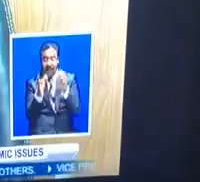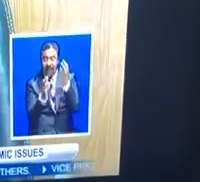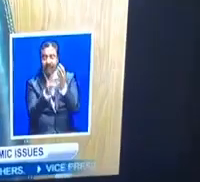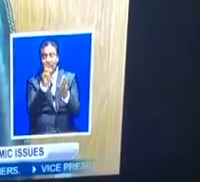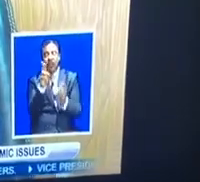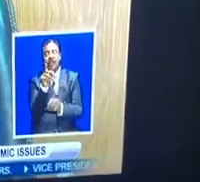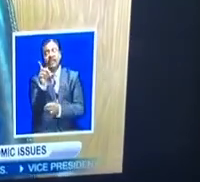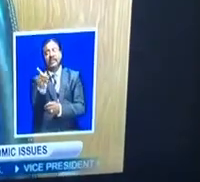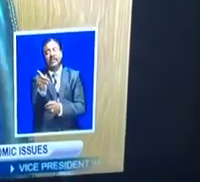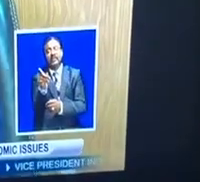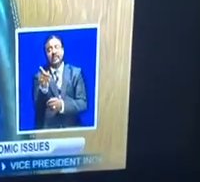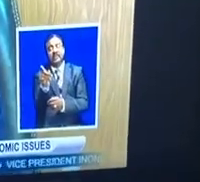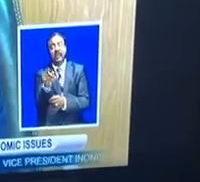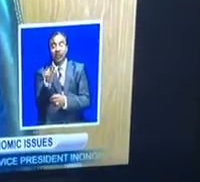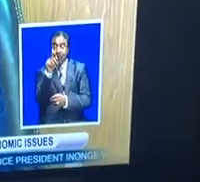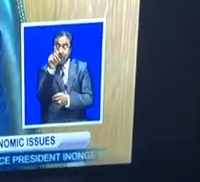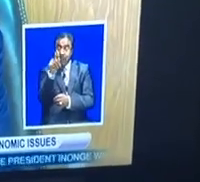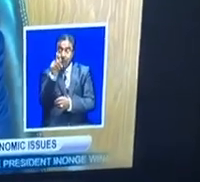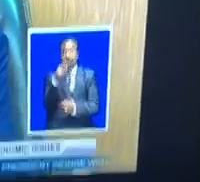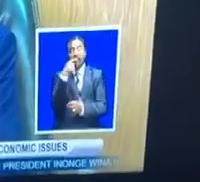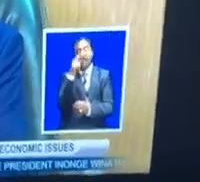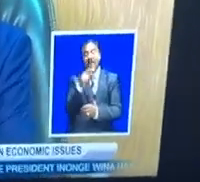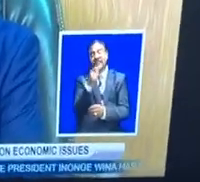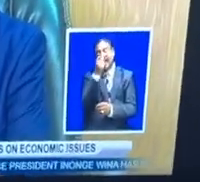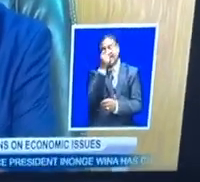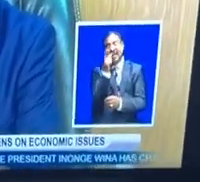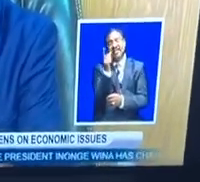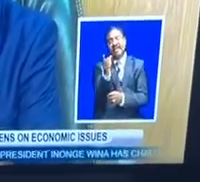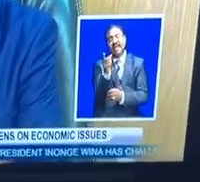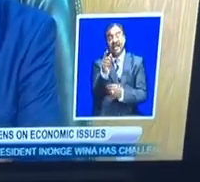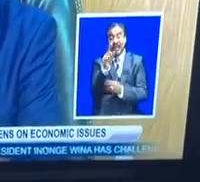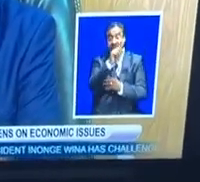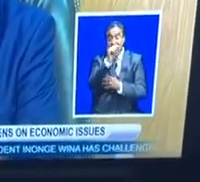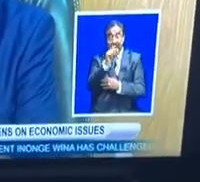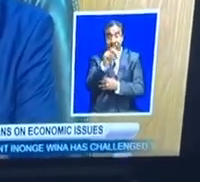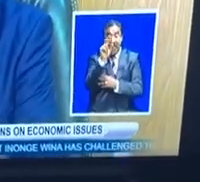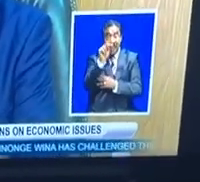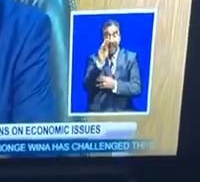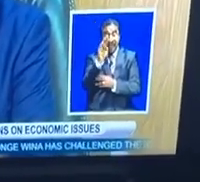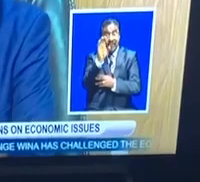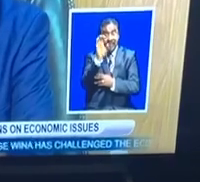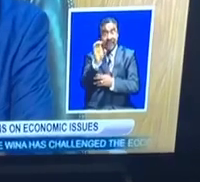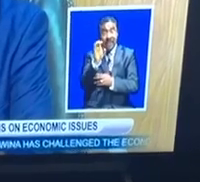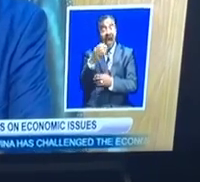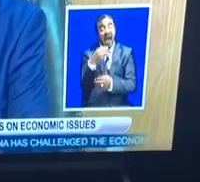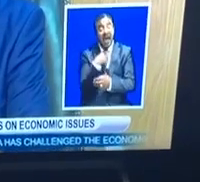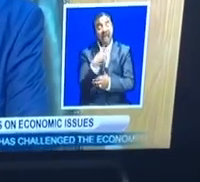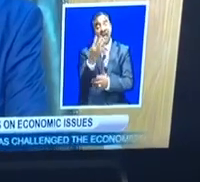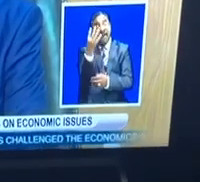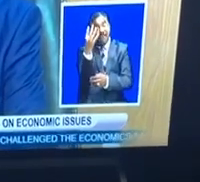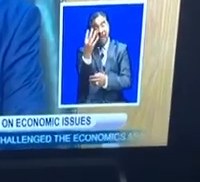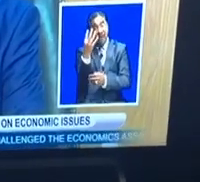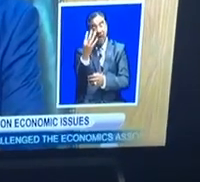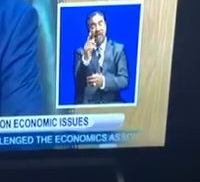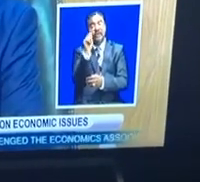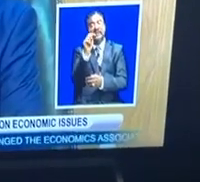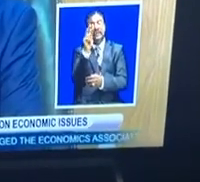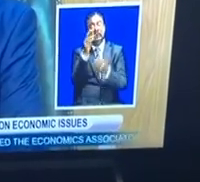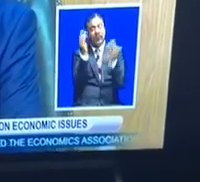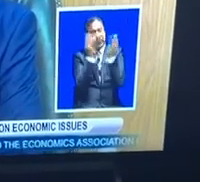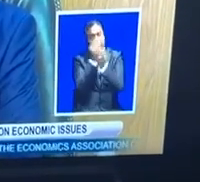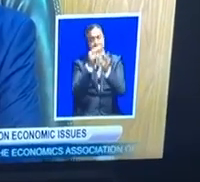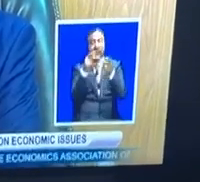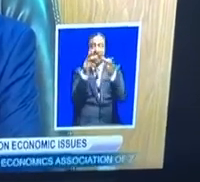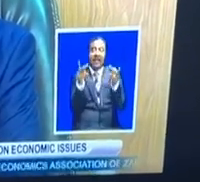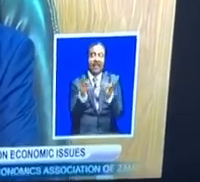MD, sir, you may also be interested to know that ZNBC now has four ultra-modern television studios and three